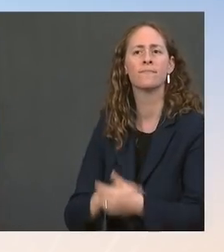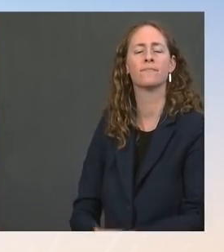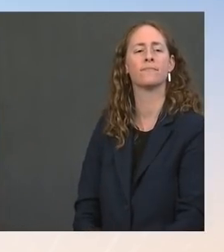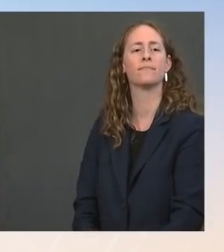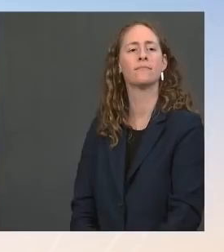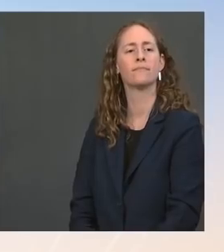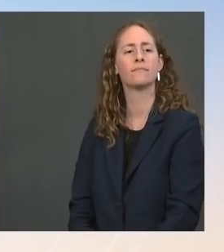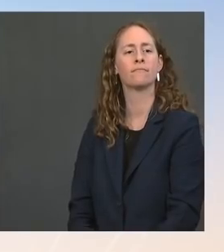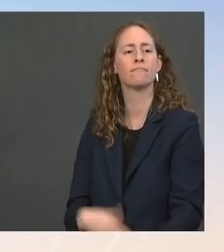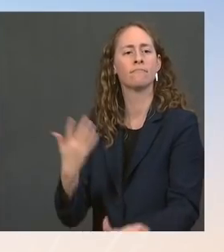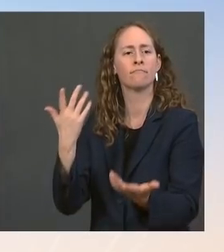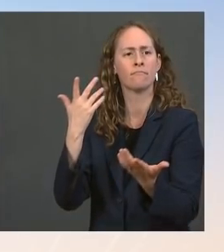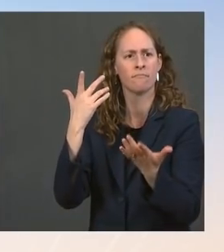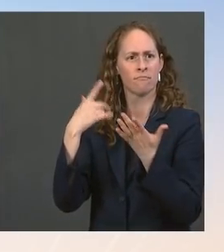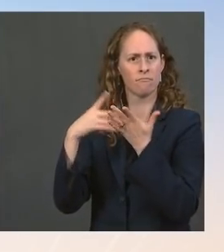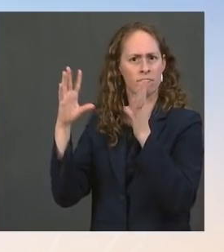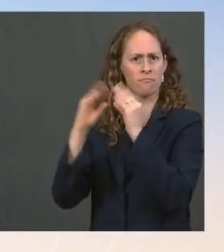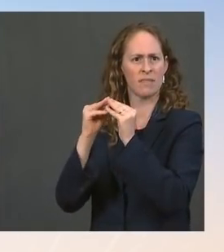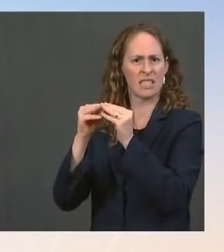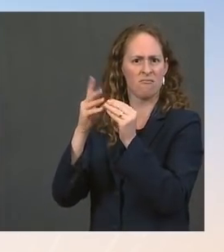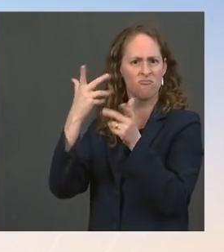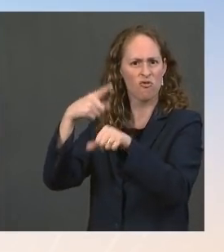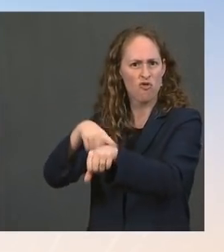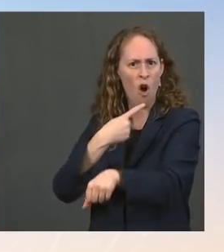yesterday that gives President Biden hope?